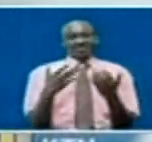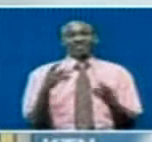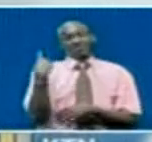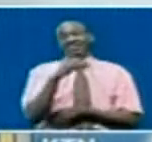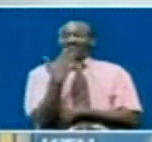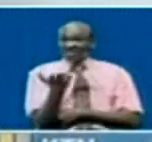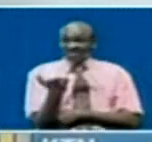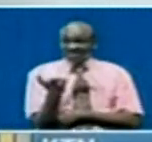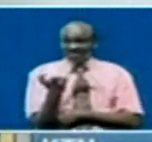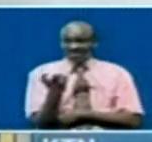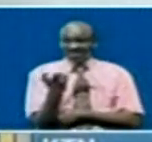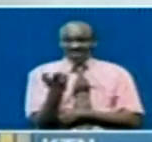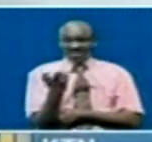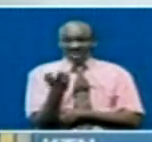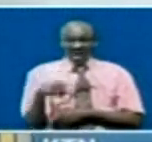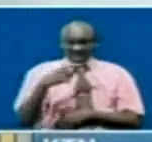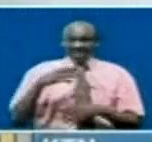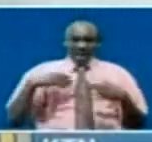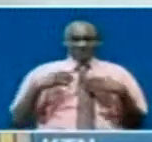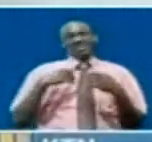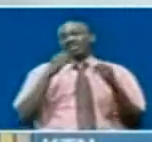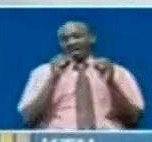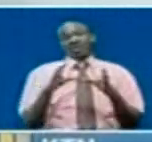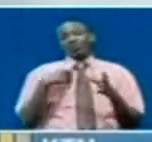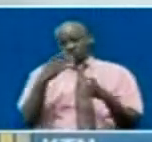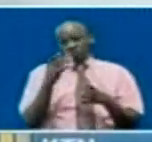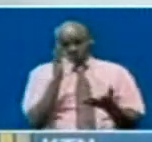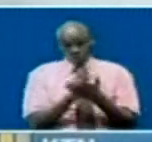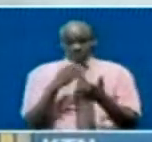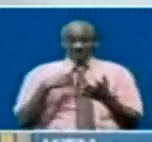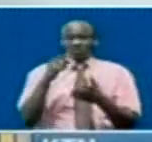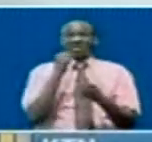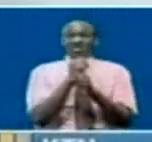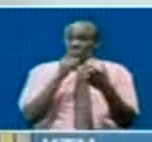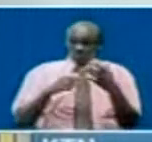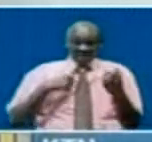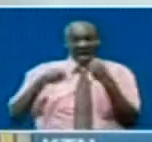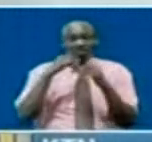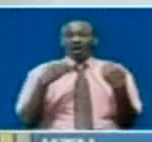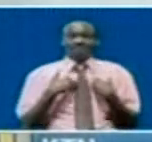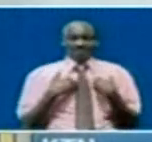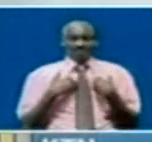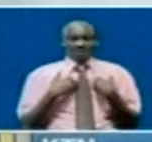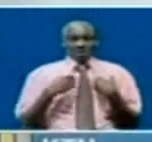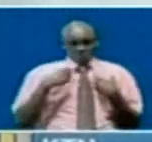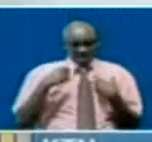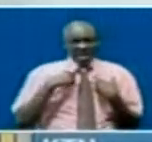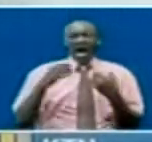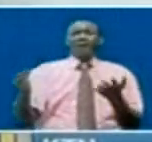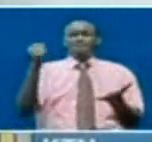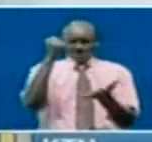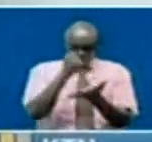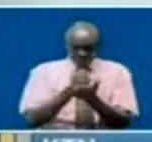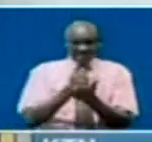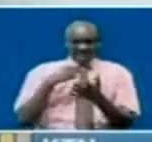And we are not happy that we lost. But we are, what we have done is we have taken action and appointed